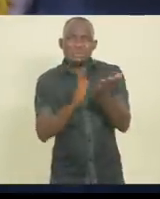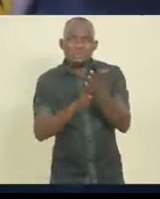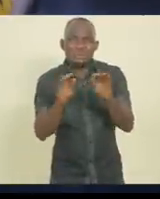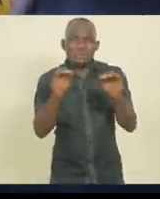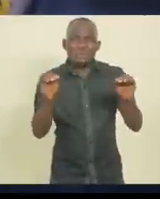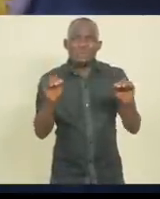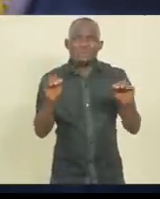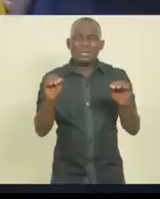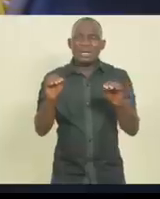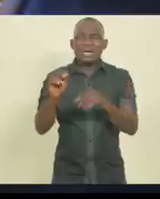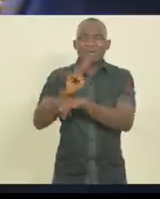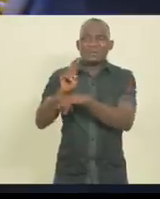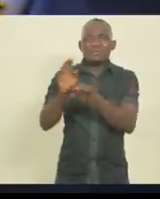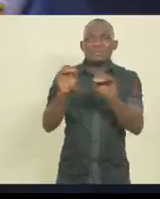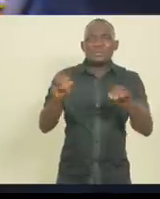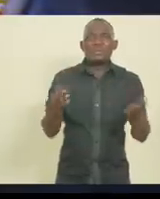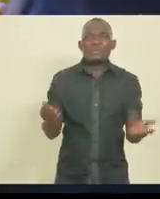Oh, school is for...